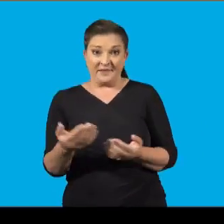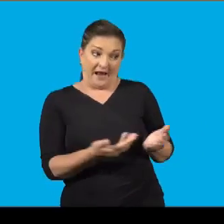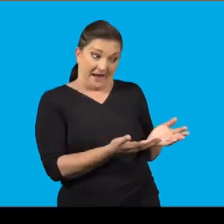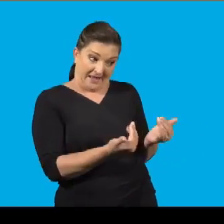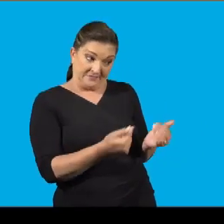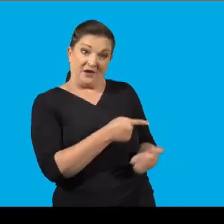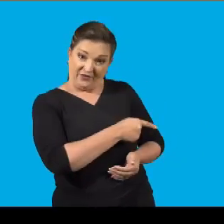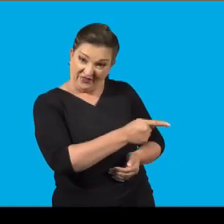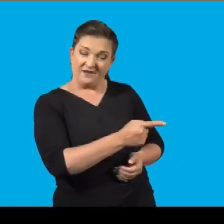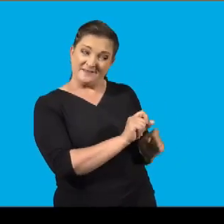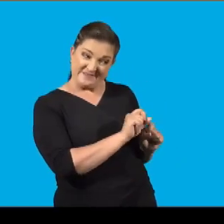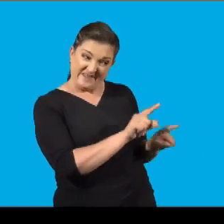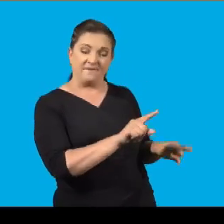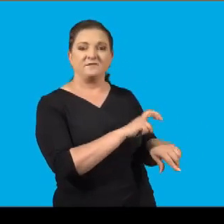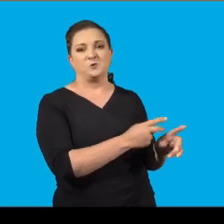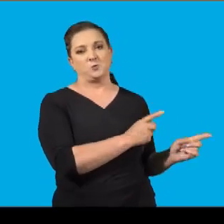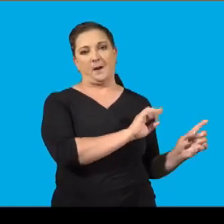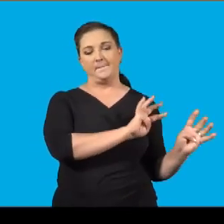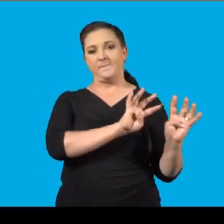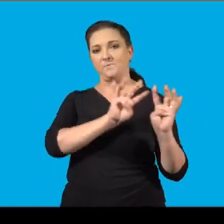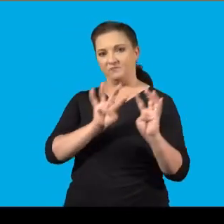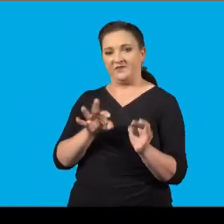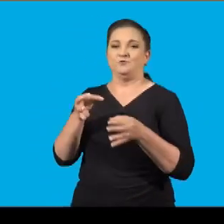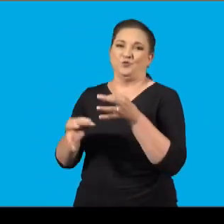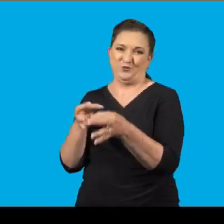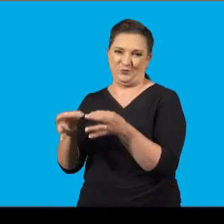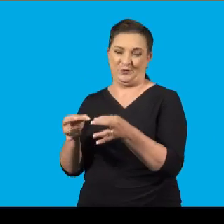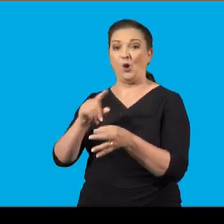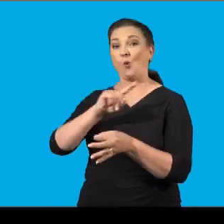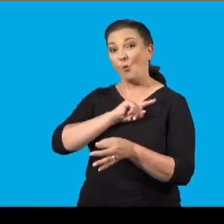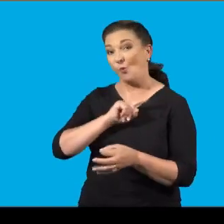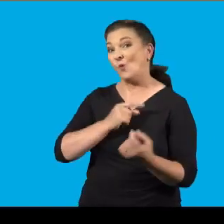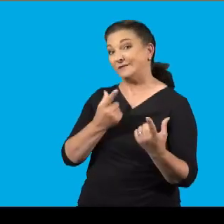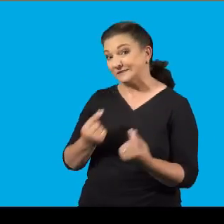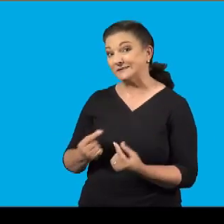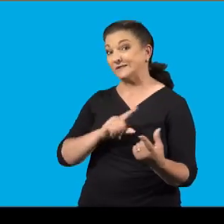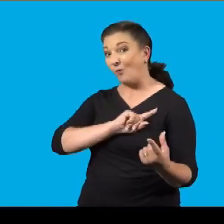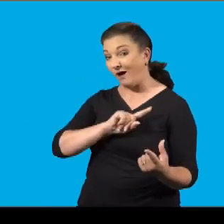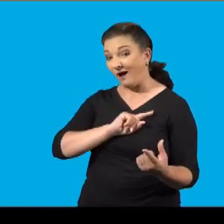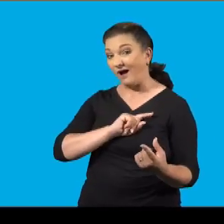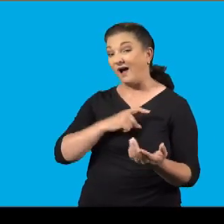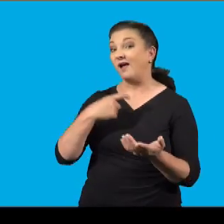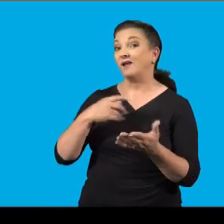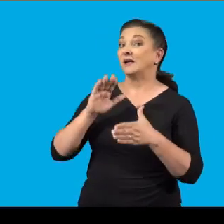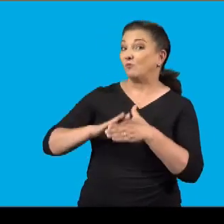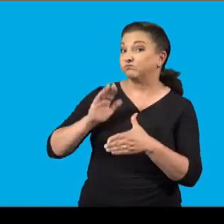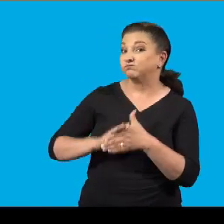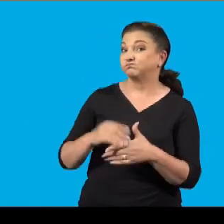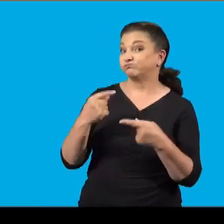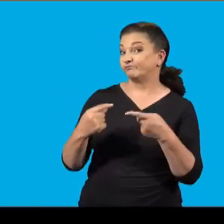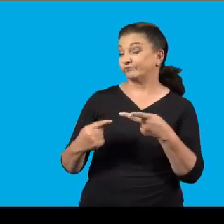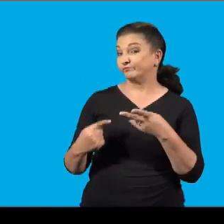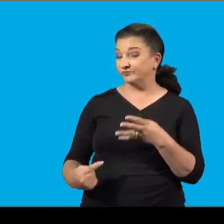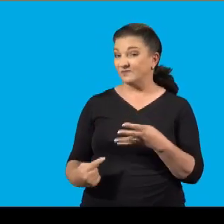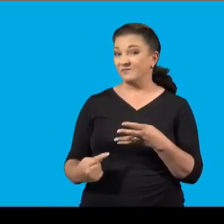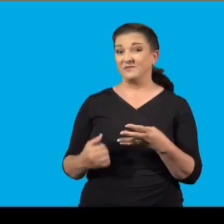was that they themselves needed to come forward and explain why they did what they did, what